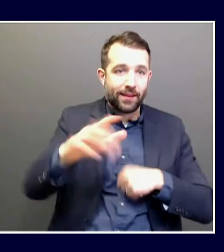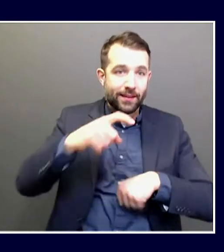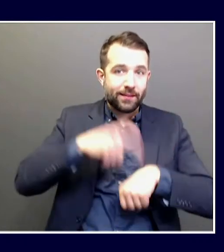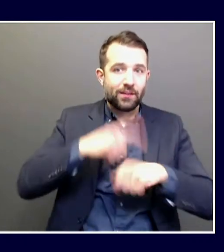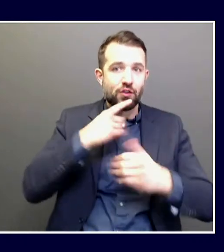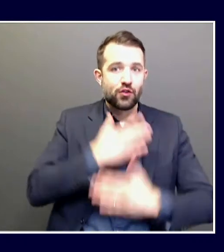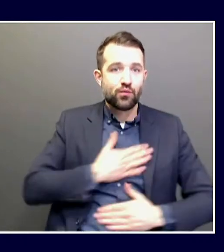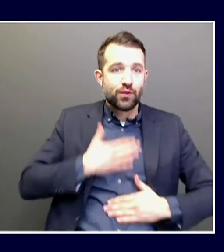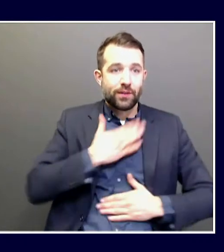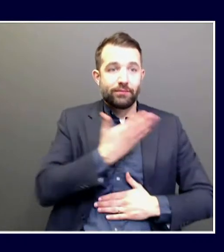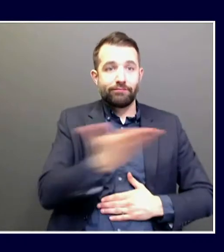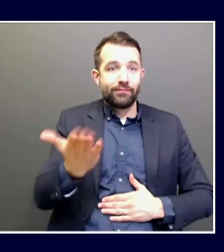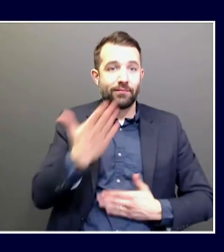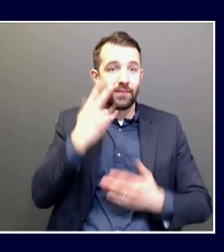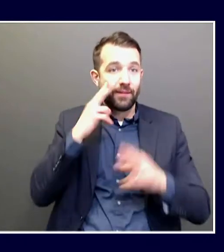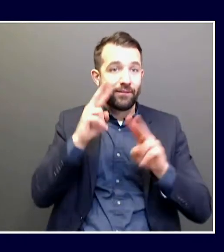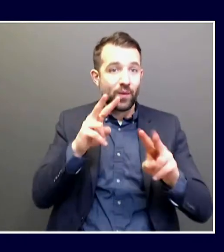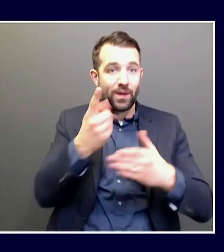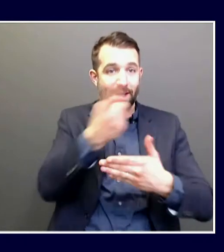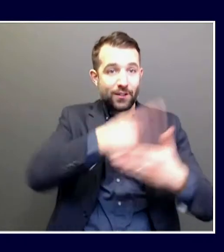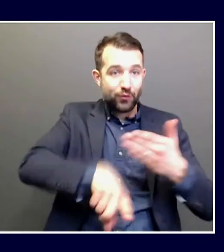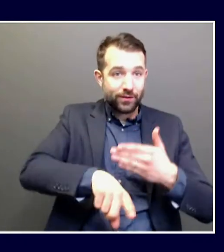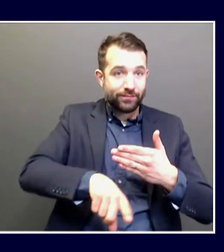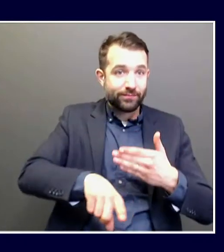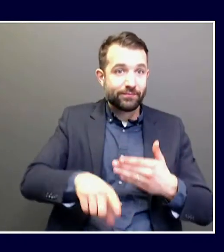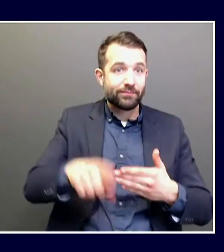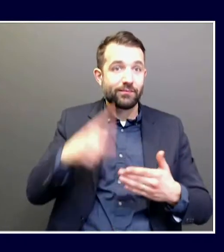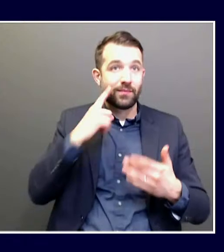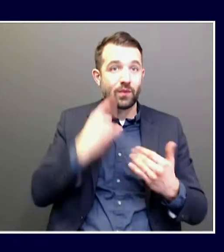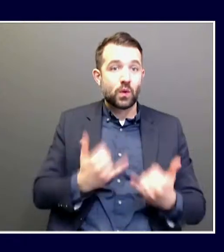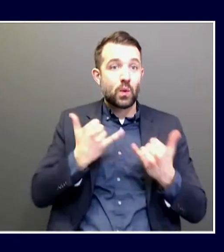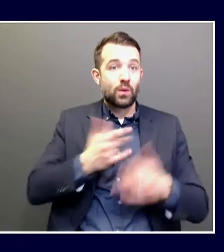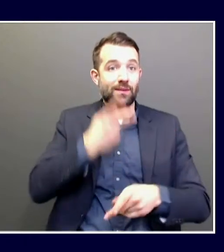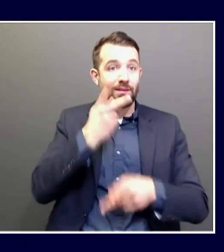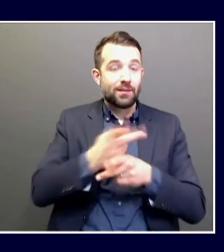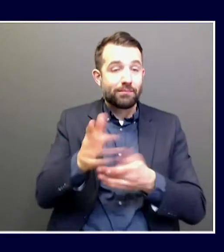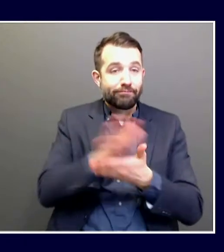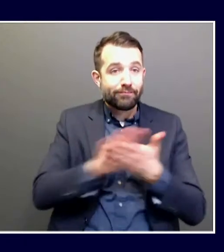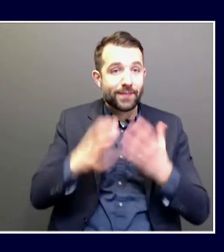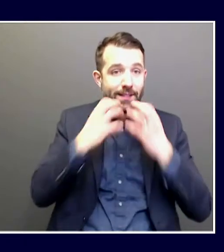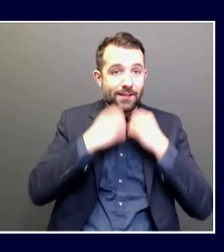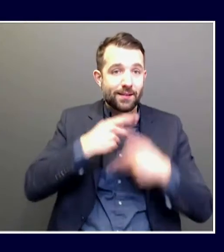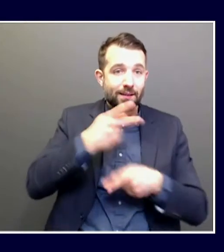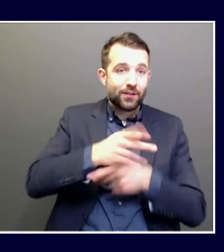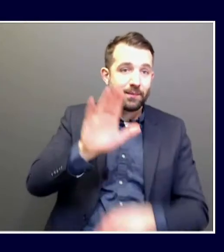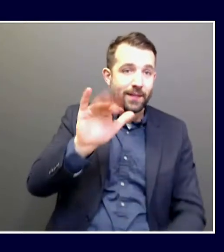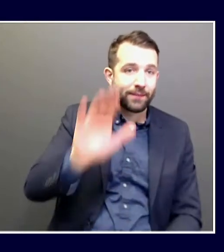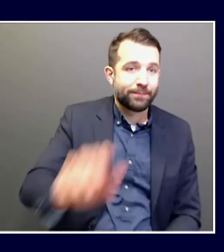forward to seeing everyone again next week. In the meantime, be kind and take care of one another. We'll see everyone soon.